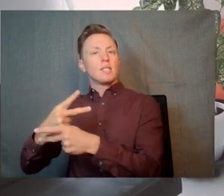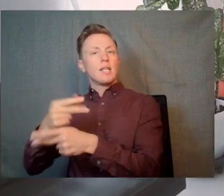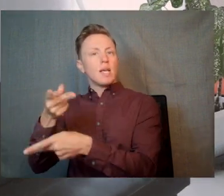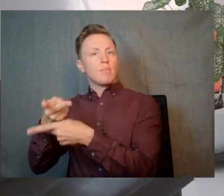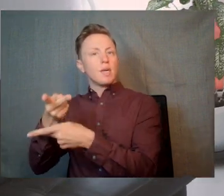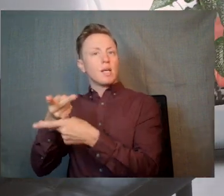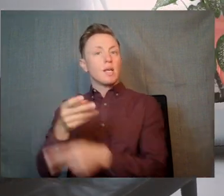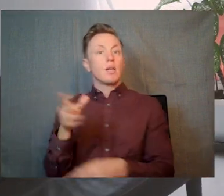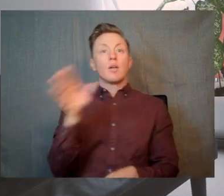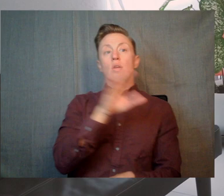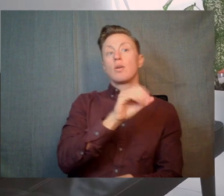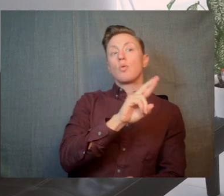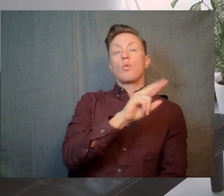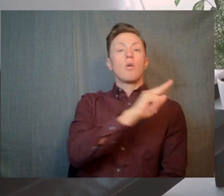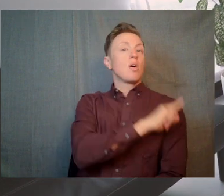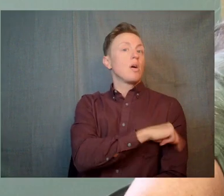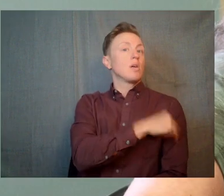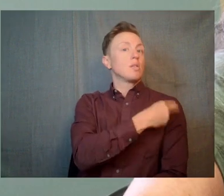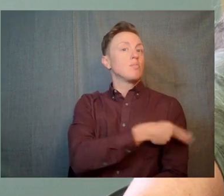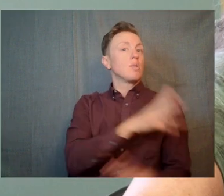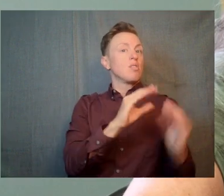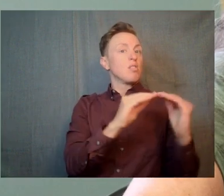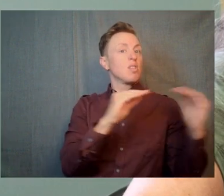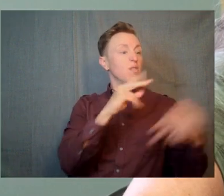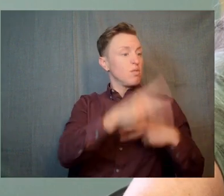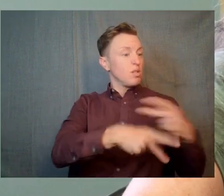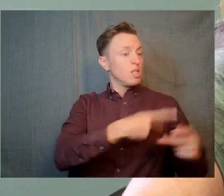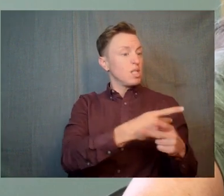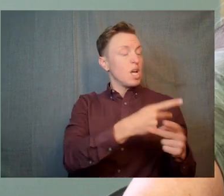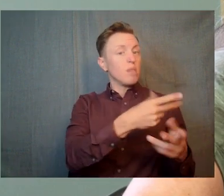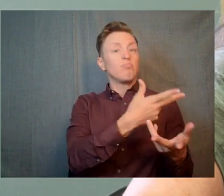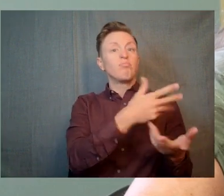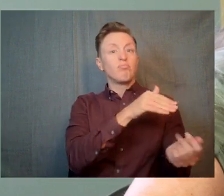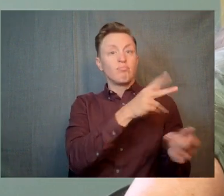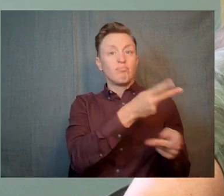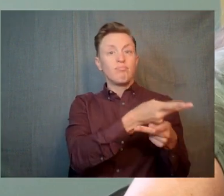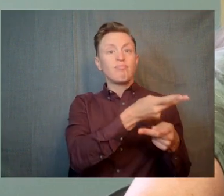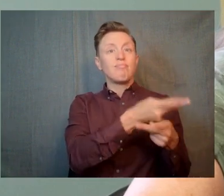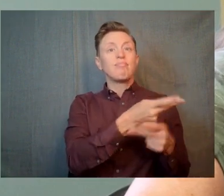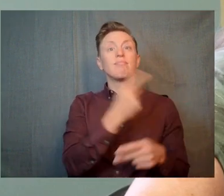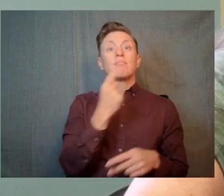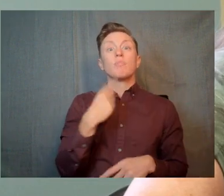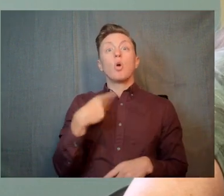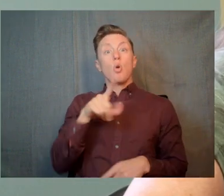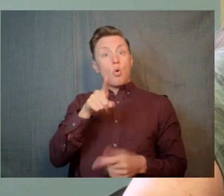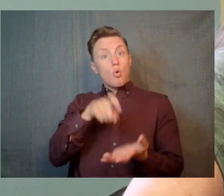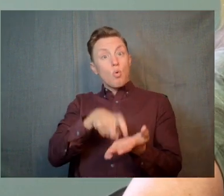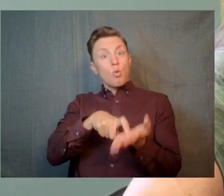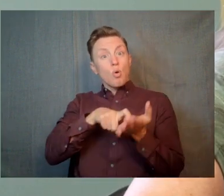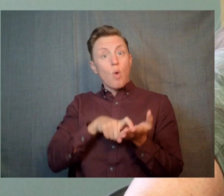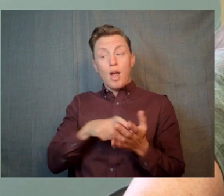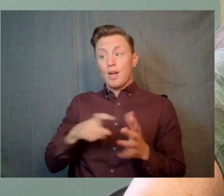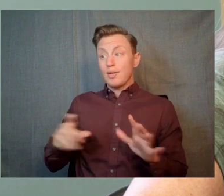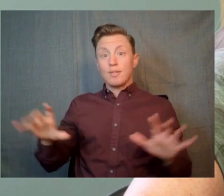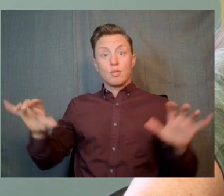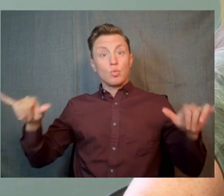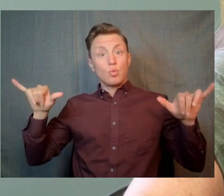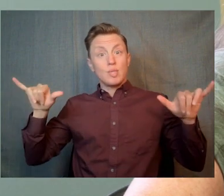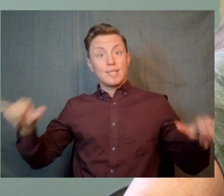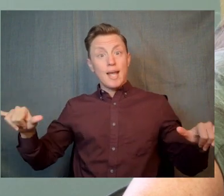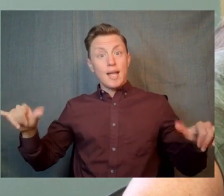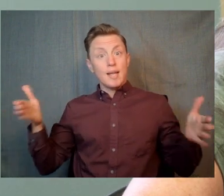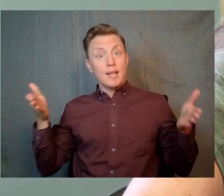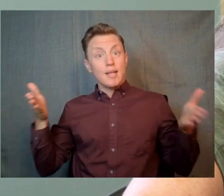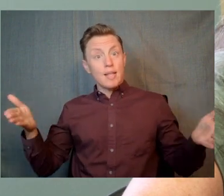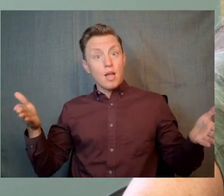or hospital level of care. But don't worry, you don't have to have a hospital or nursing home